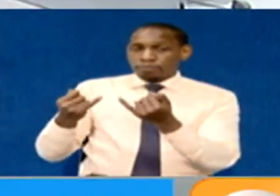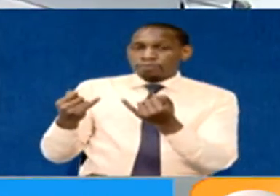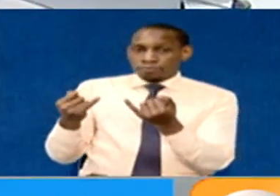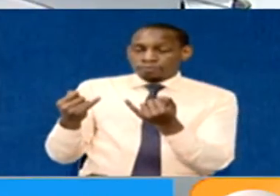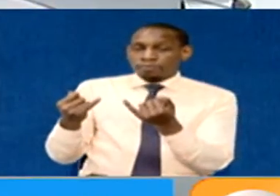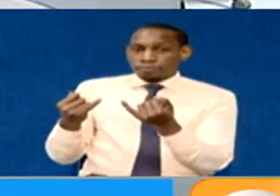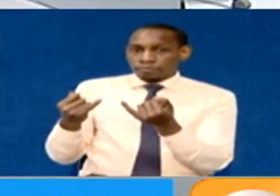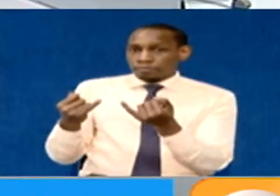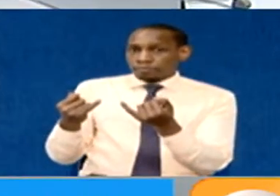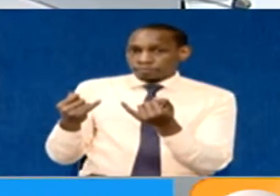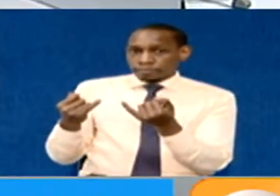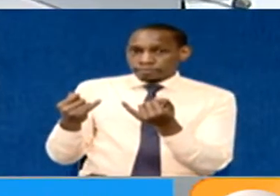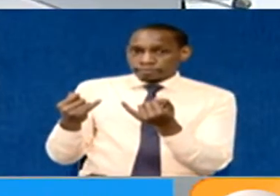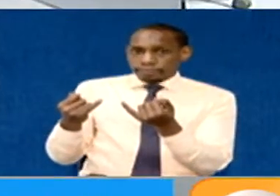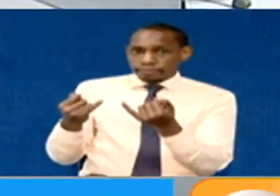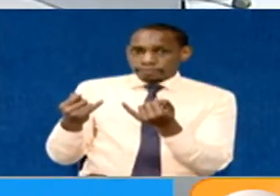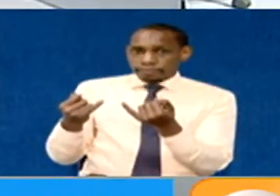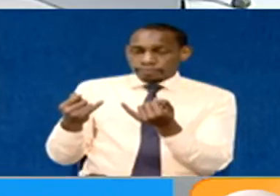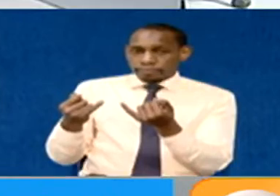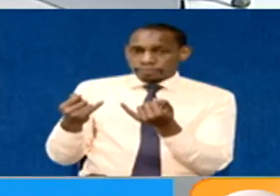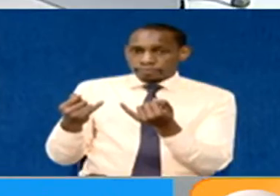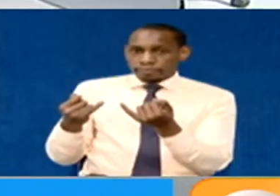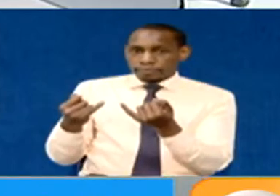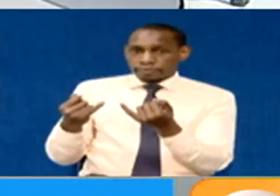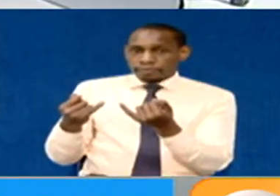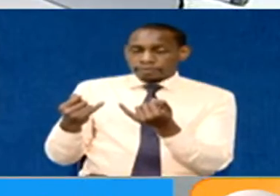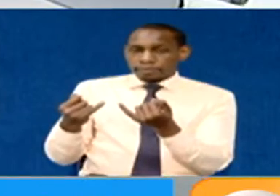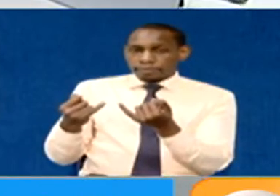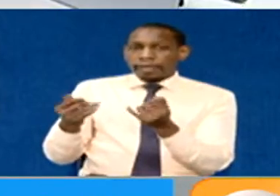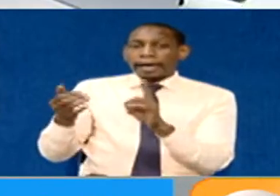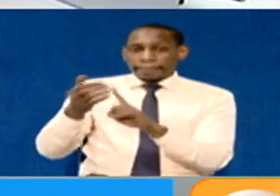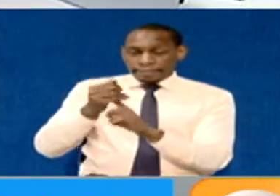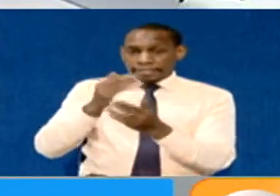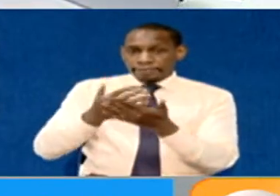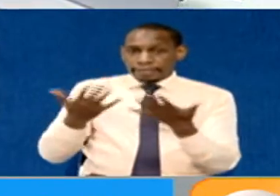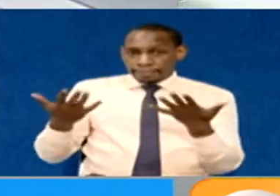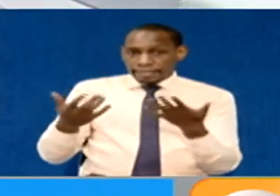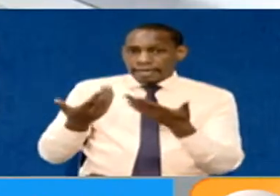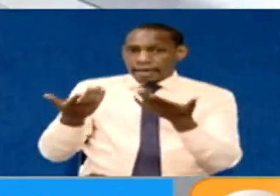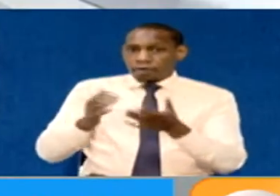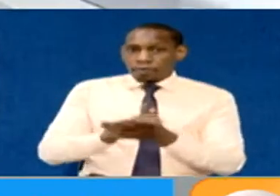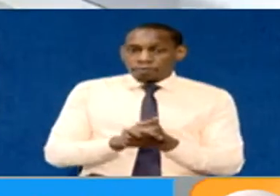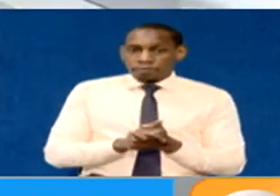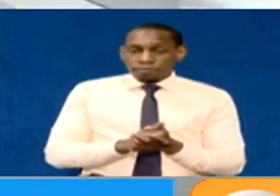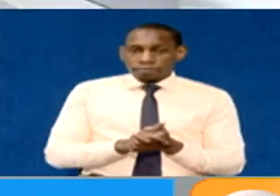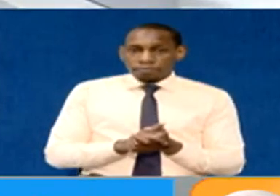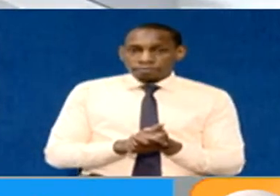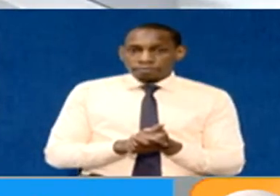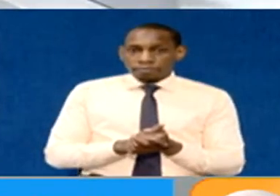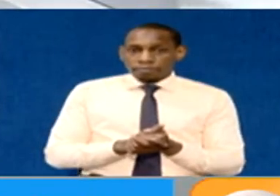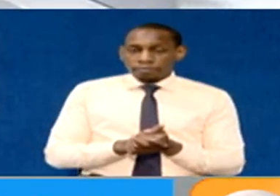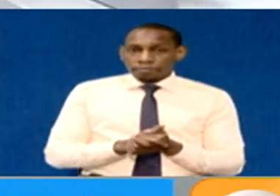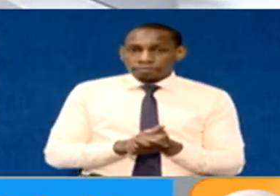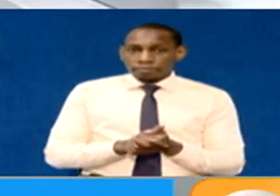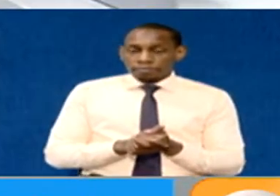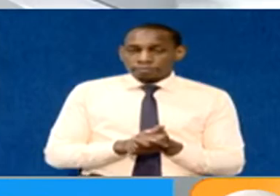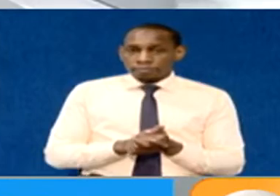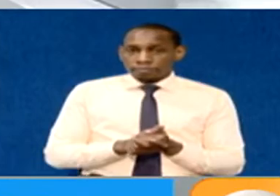respects has scored something. On the one hand, in the sense that whatever